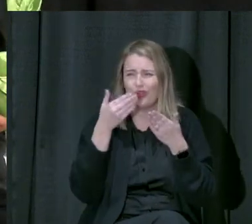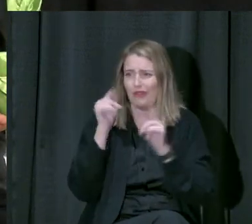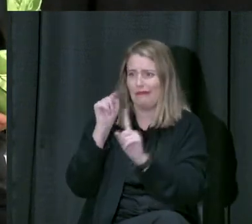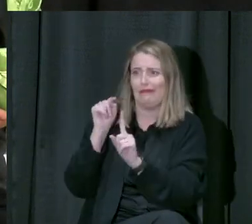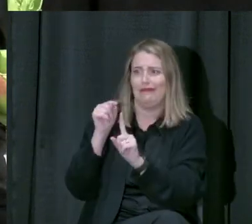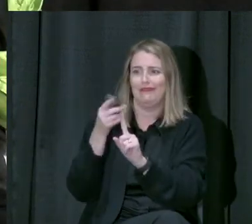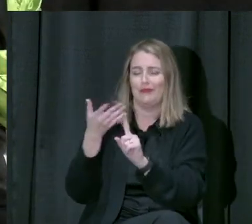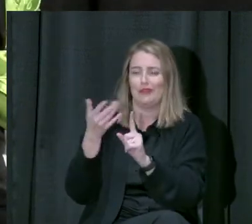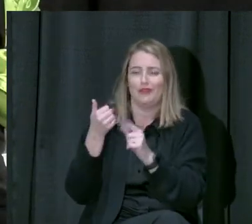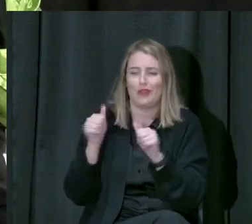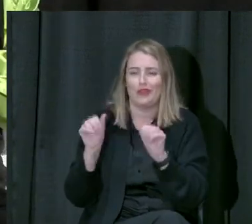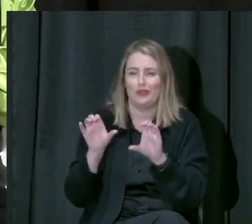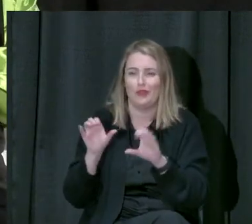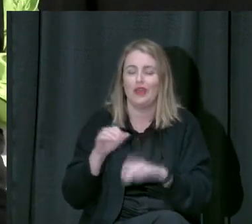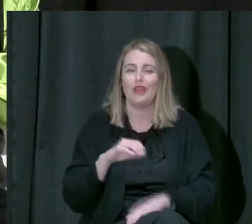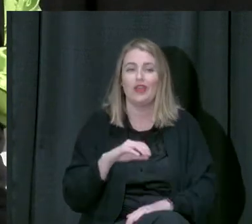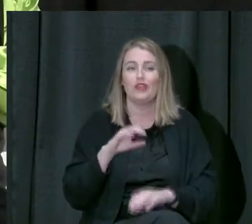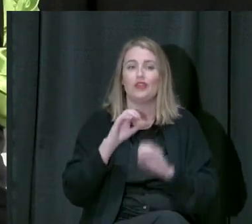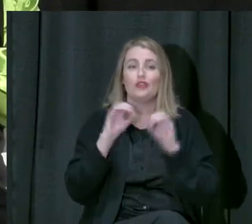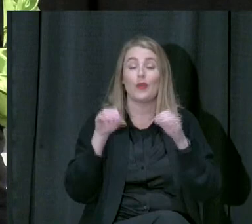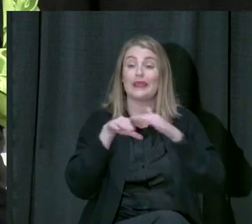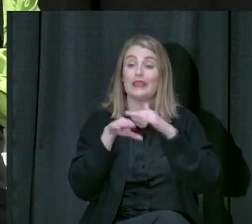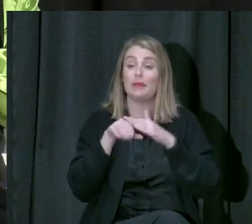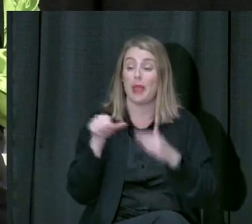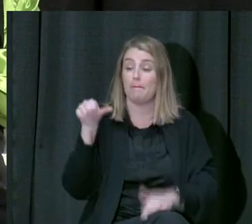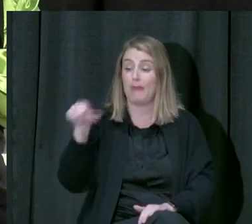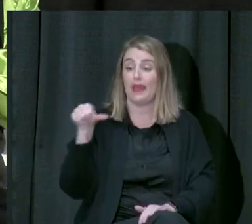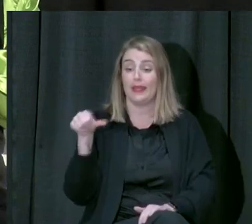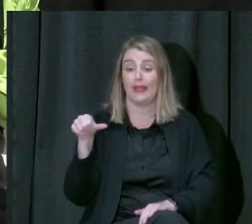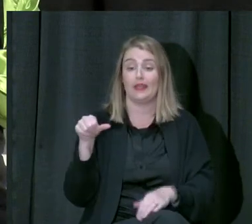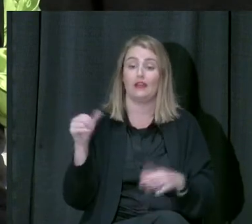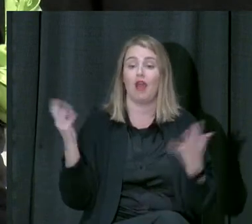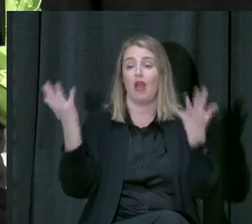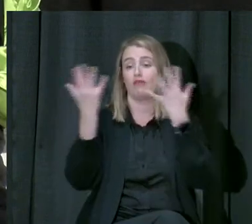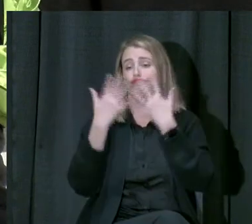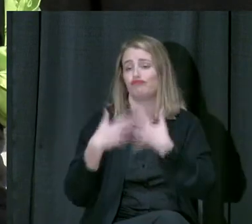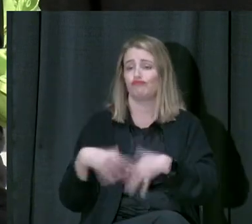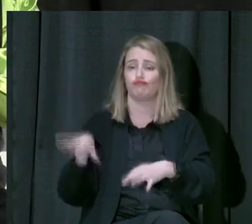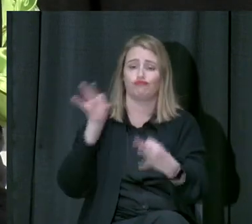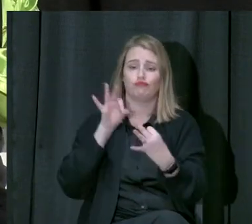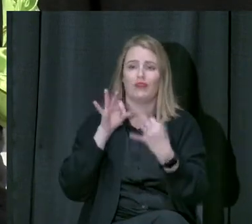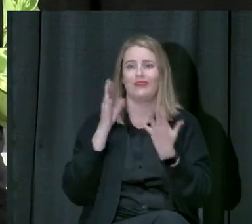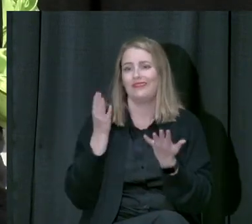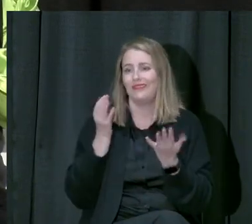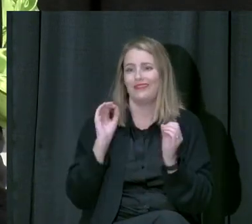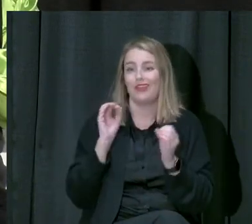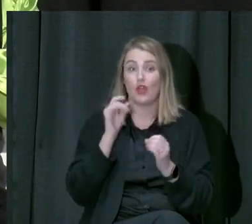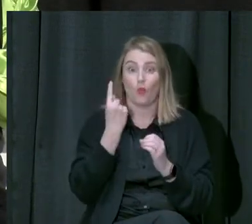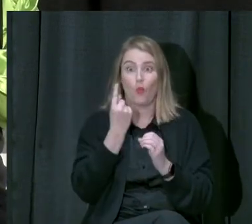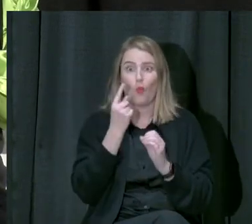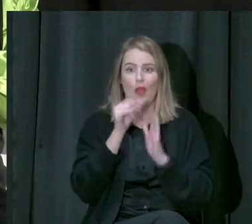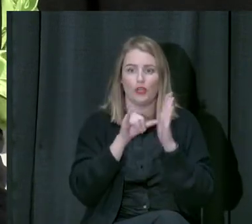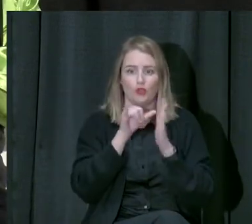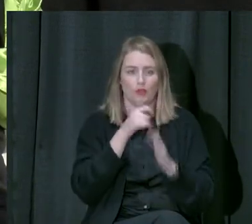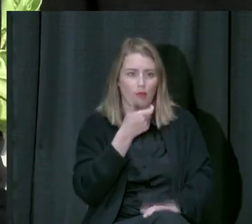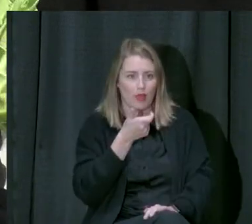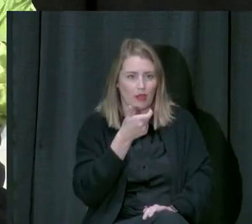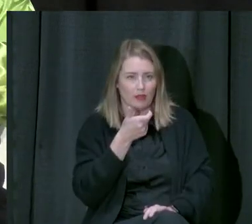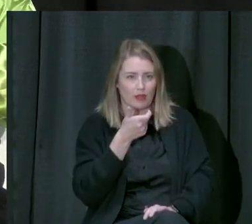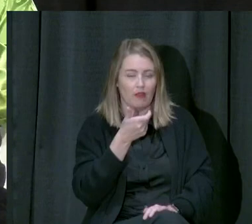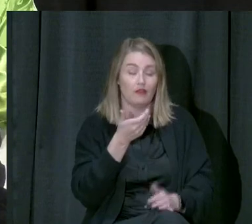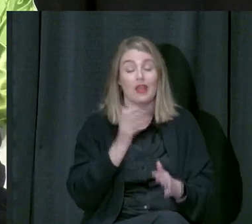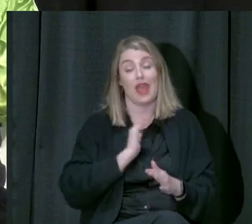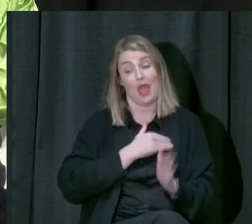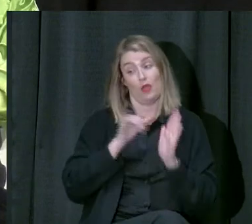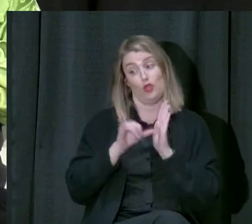to do. There's no accessibility button that's just gonna magically make it all happen. And there's no one YouTube video you can go look at, although our YouTube